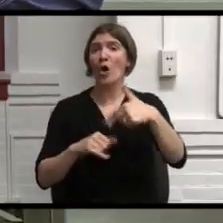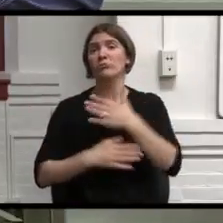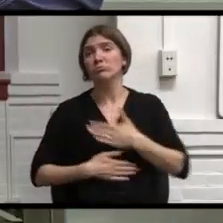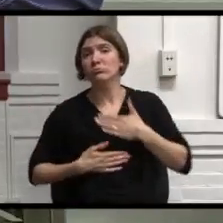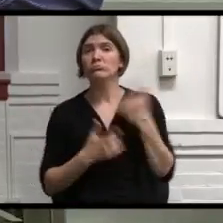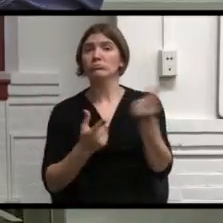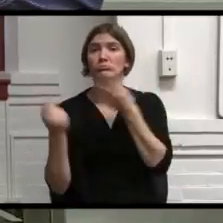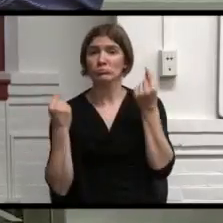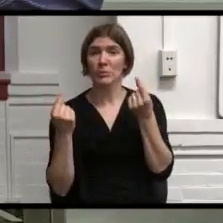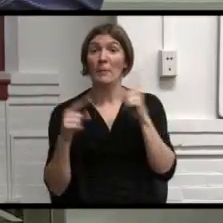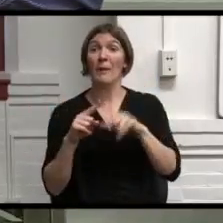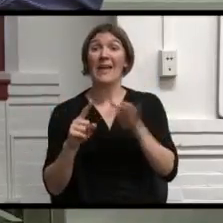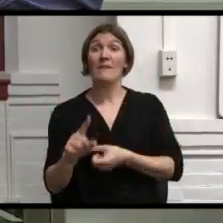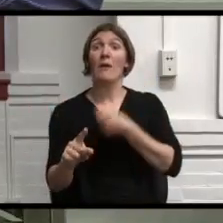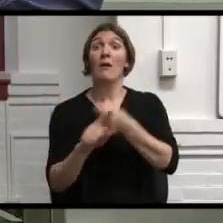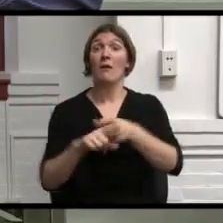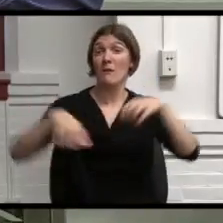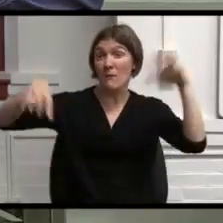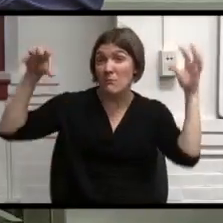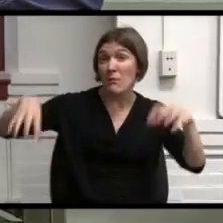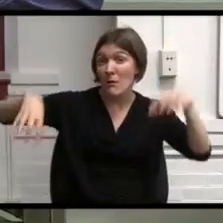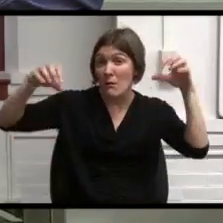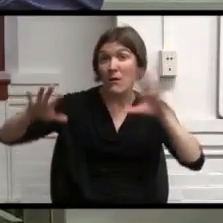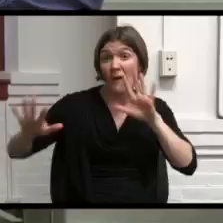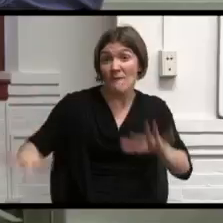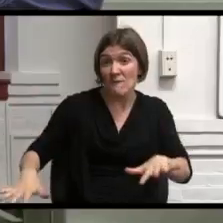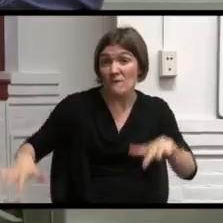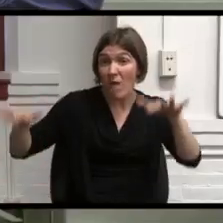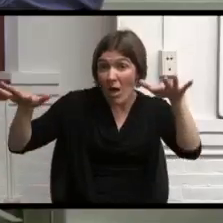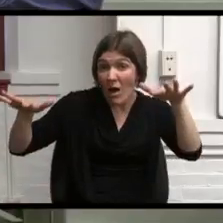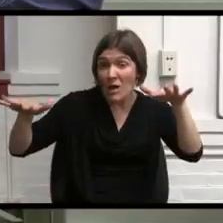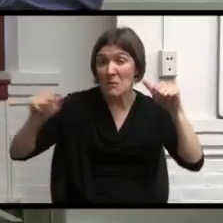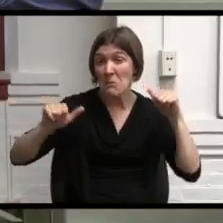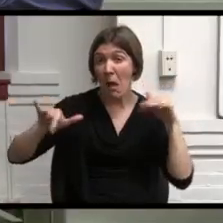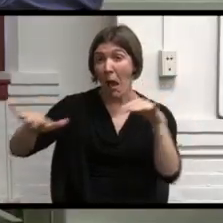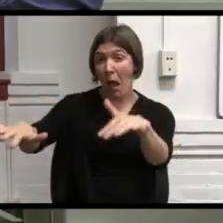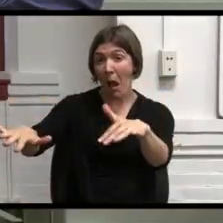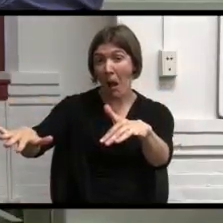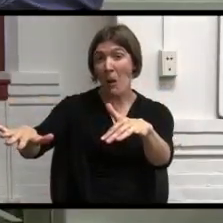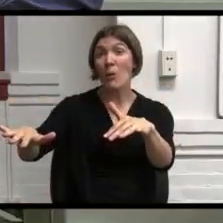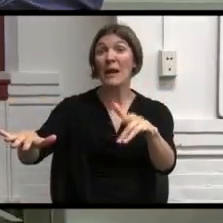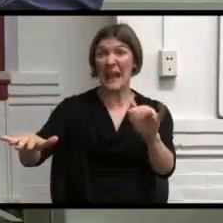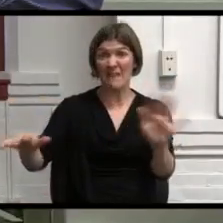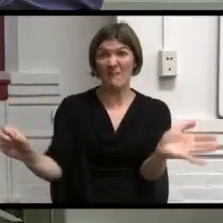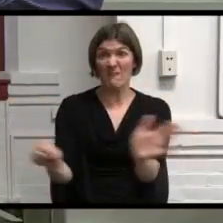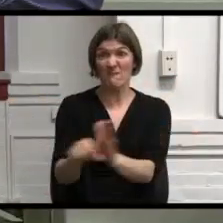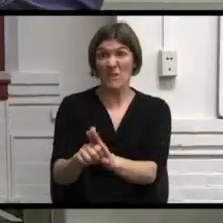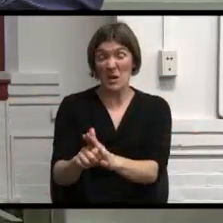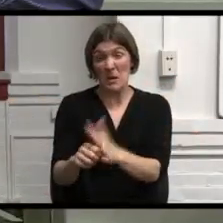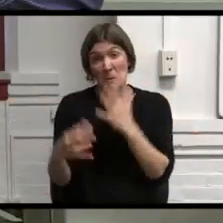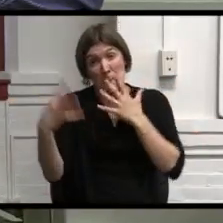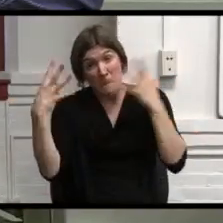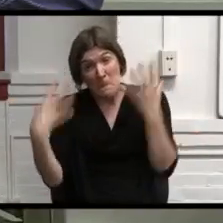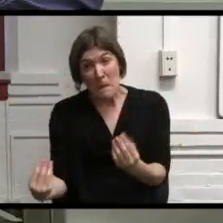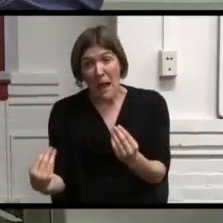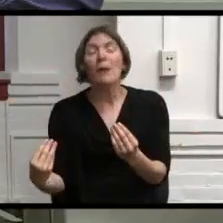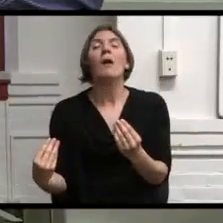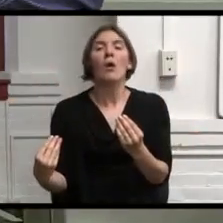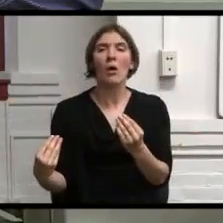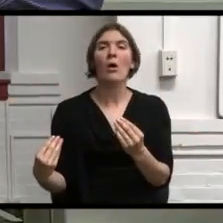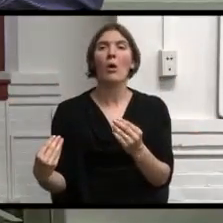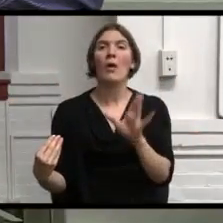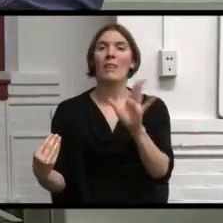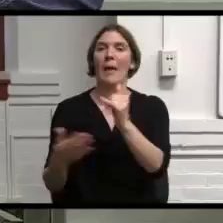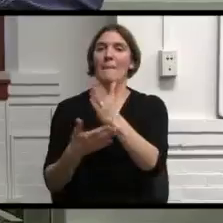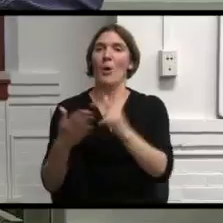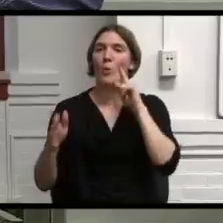Right, but at some point, Yeah. it may come Under into... bank full conditions, Right. part of the